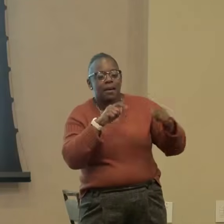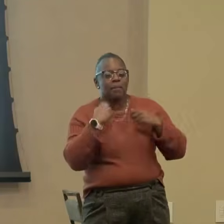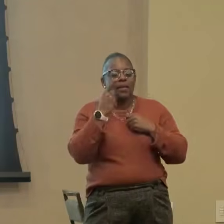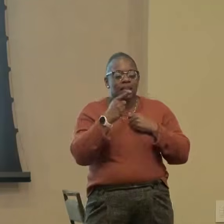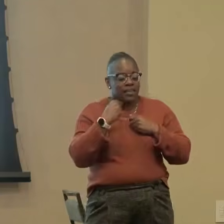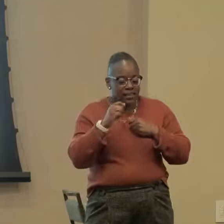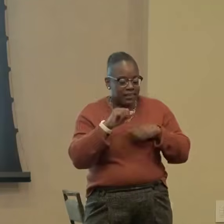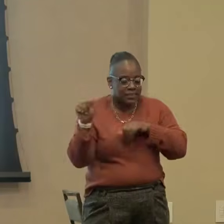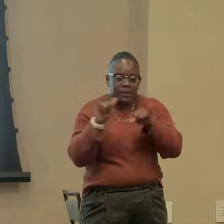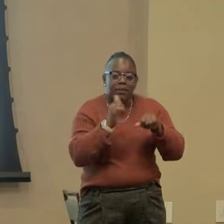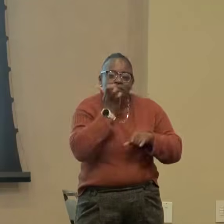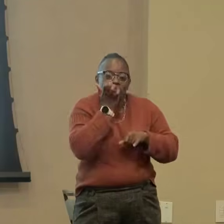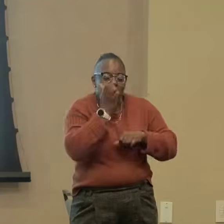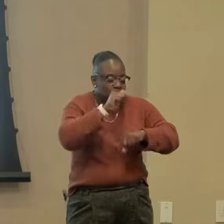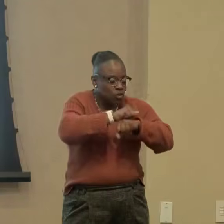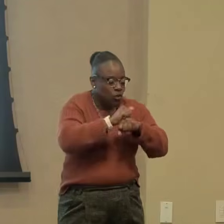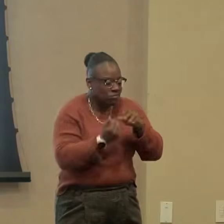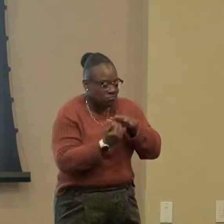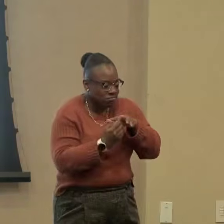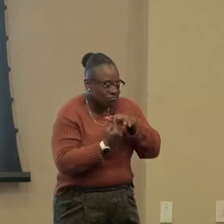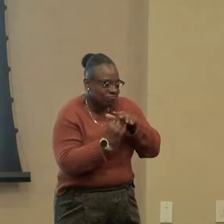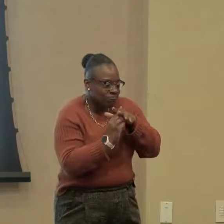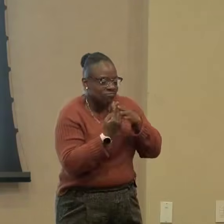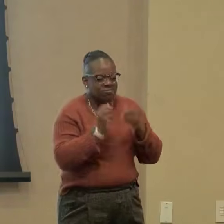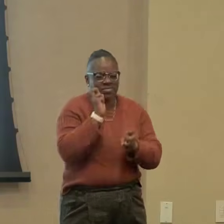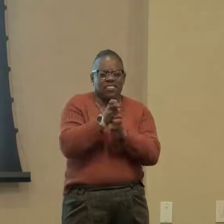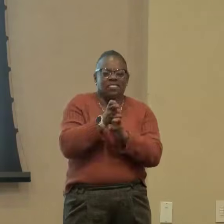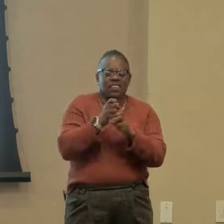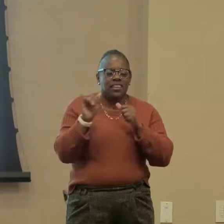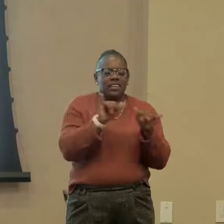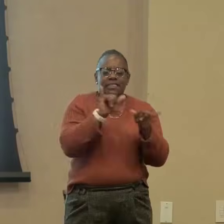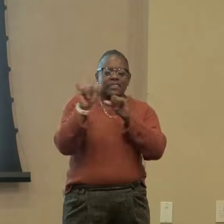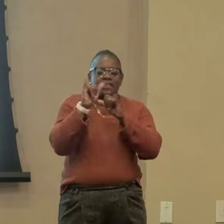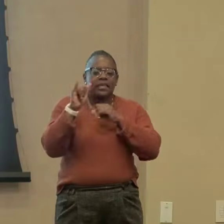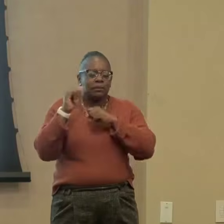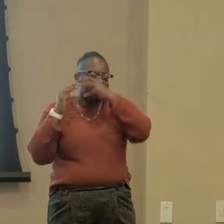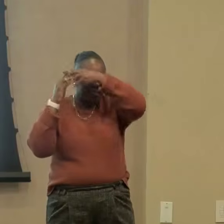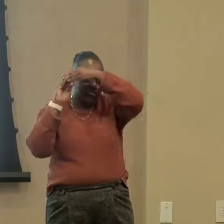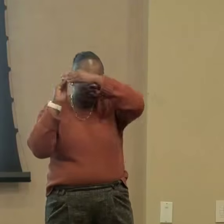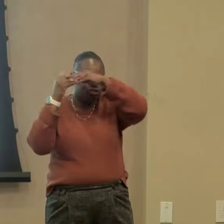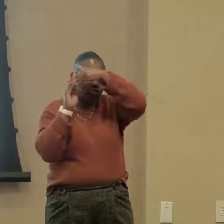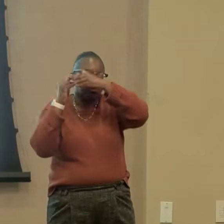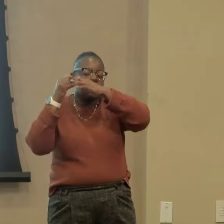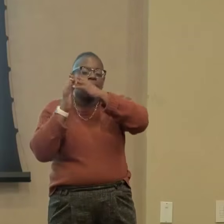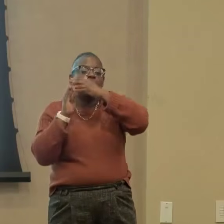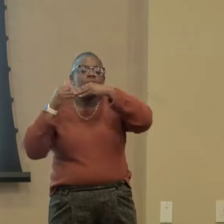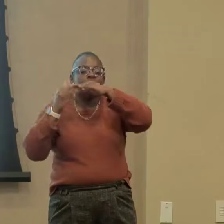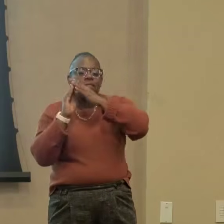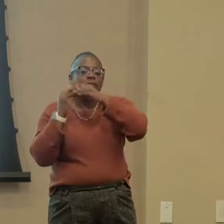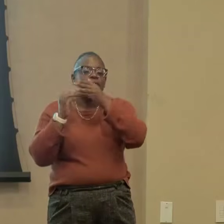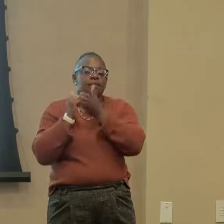through concrete. So there's treatments that I can do in my office to break up that scar tissue. And there's also new